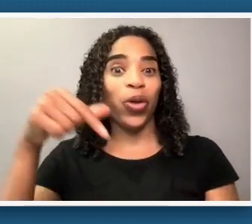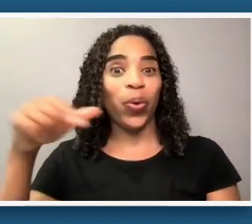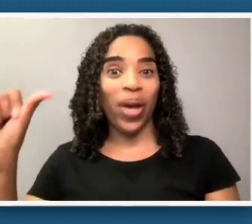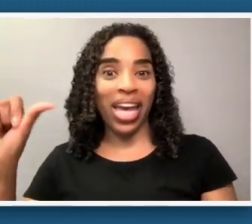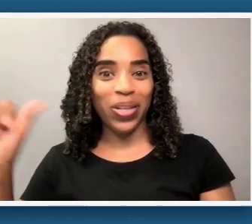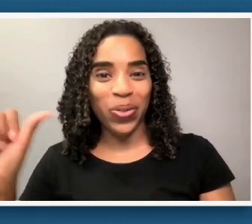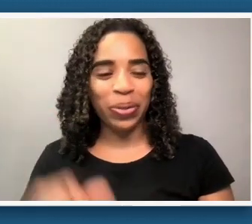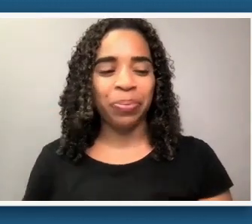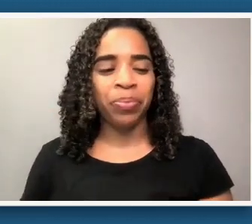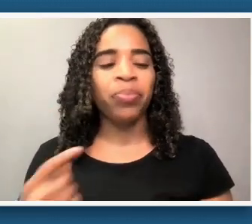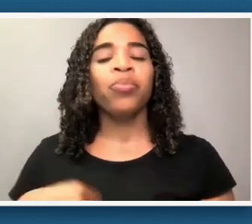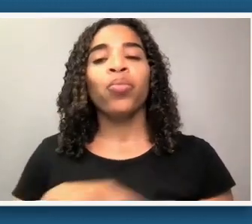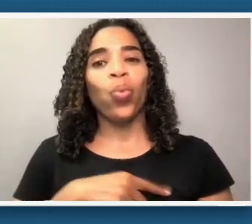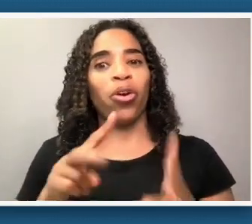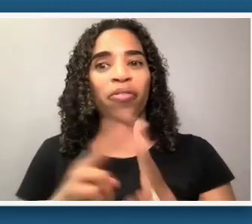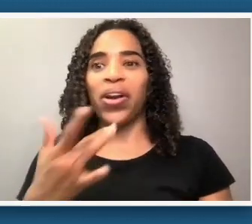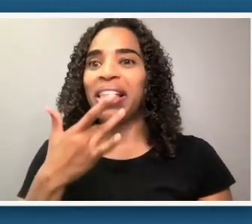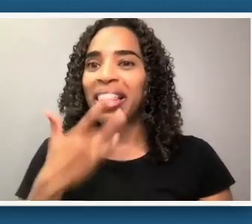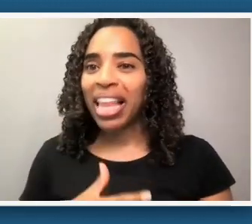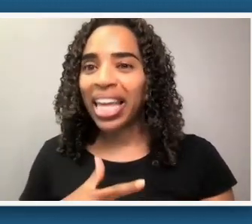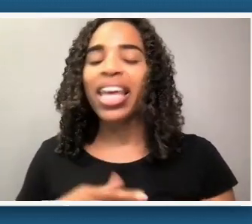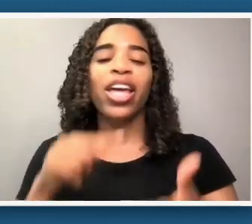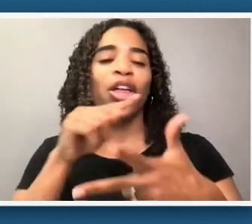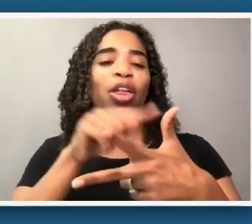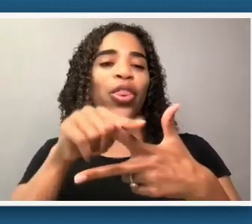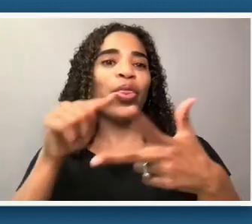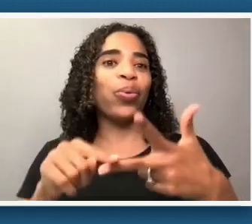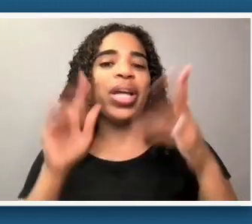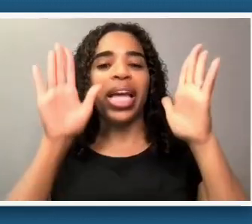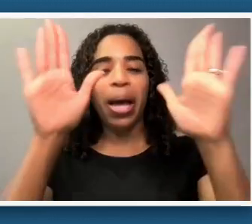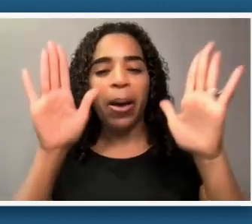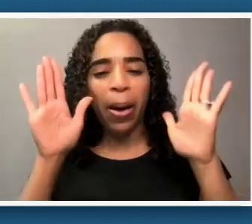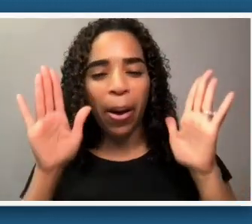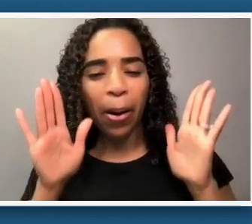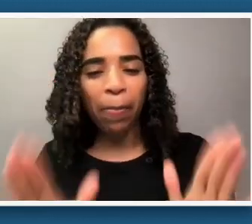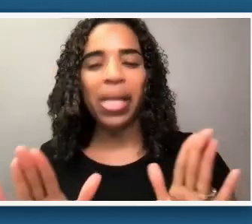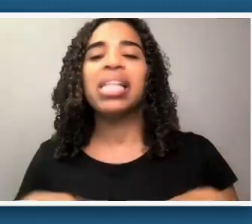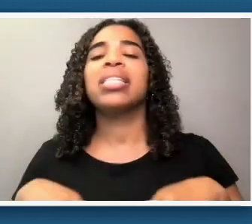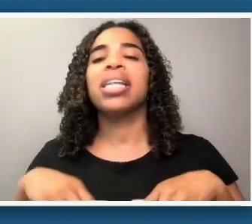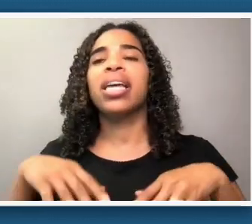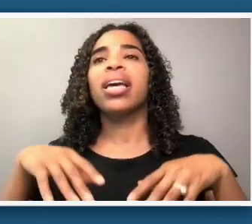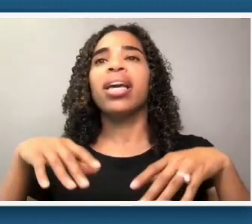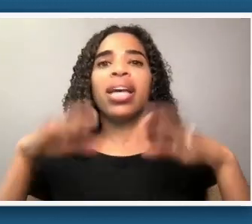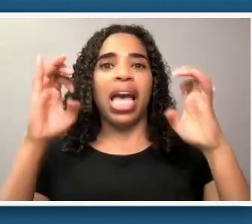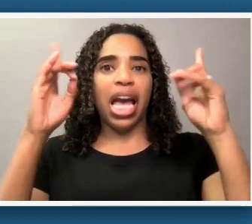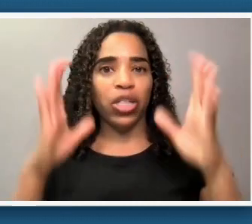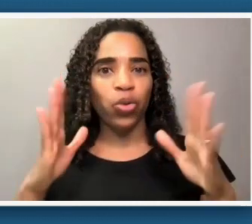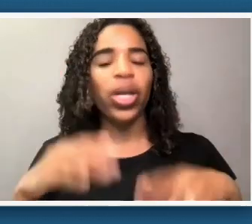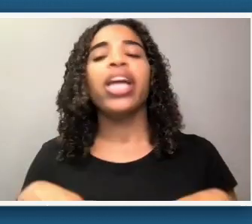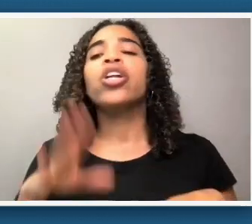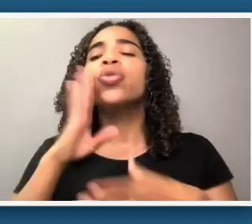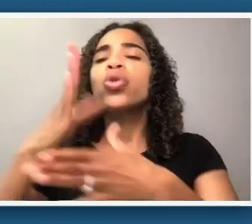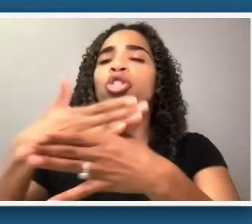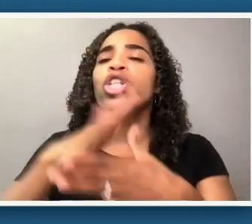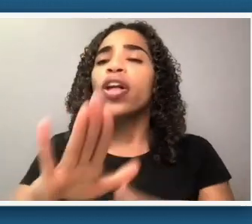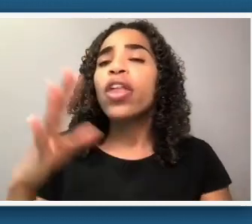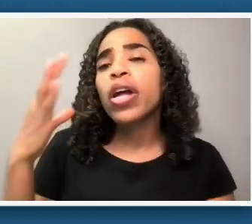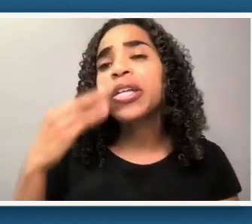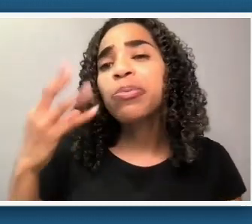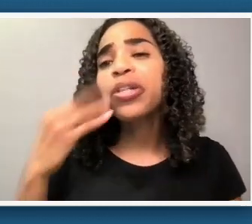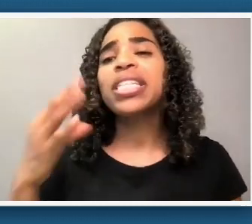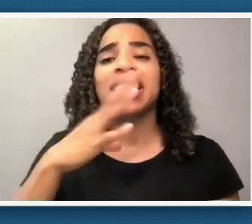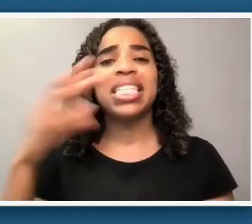are very lucky to be joined by three fantastic educators who are going to share their experiences and guest